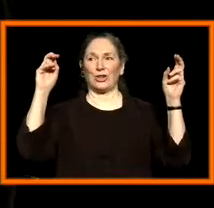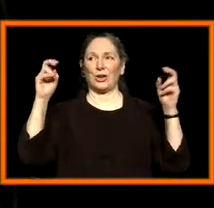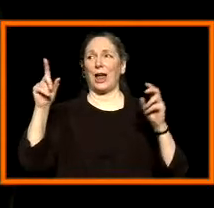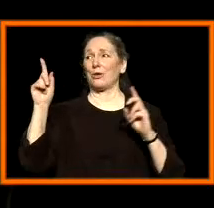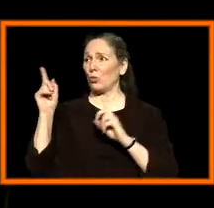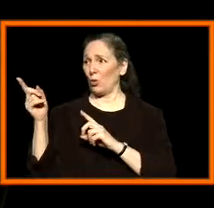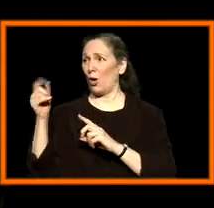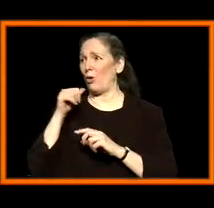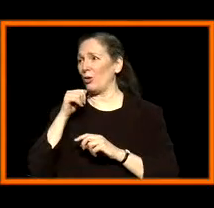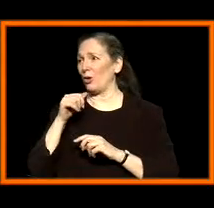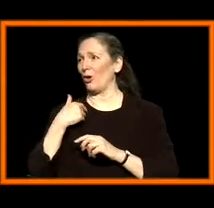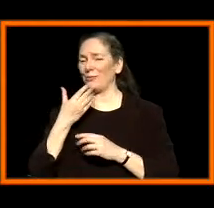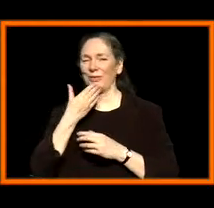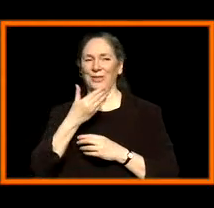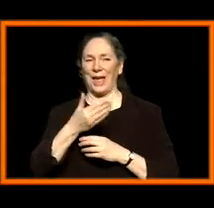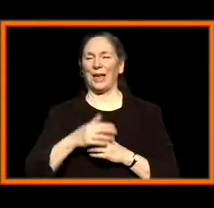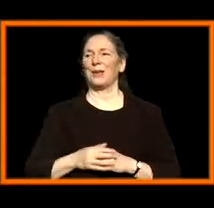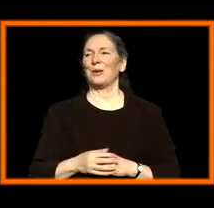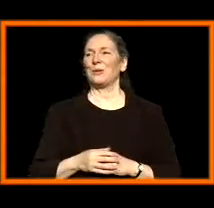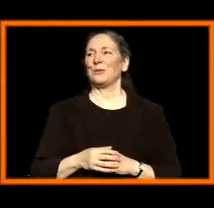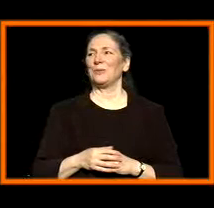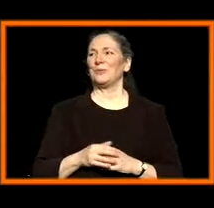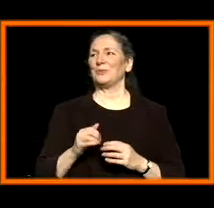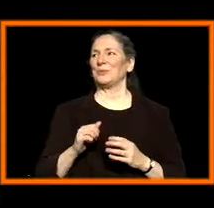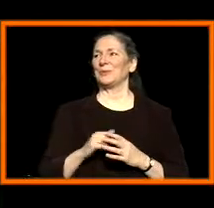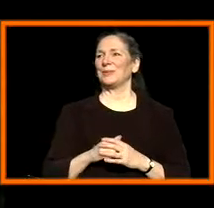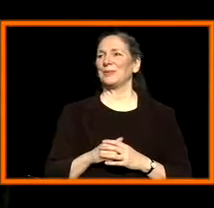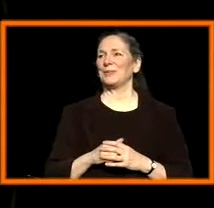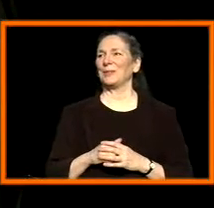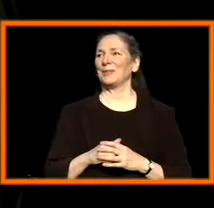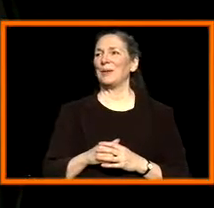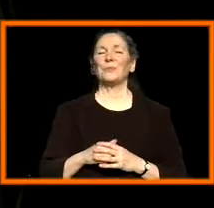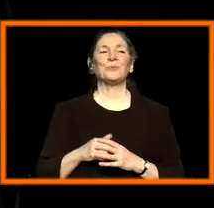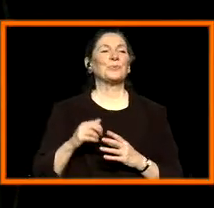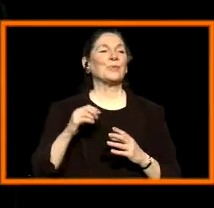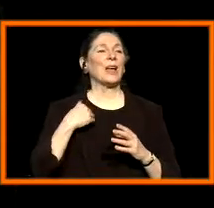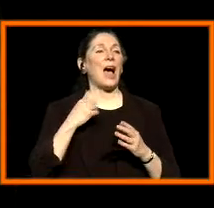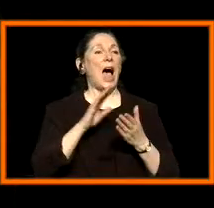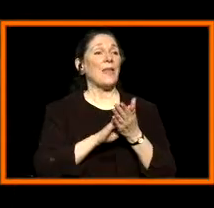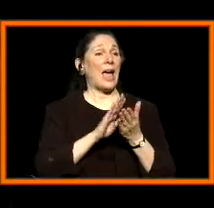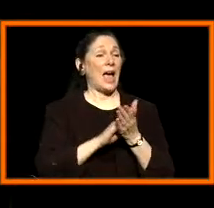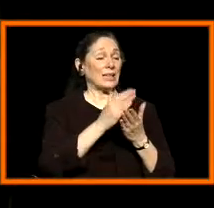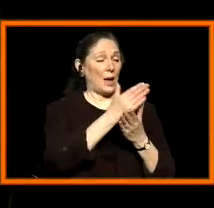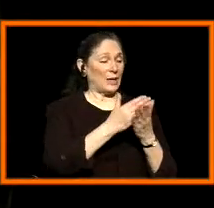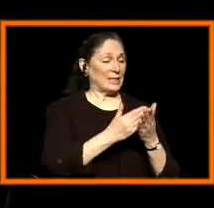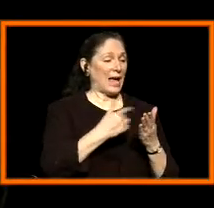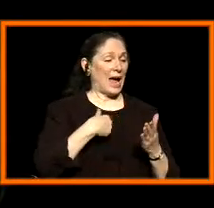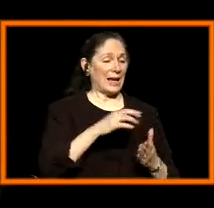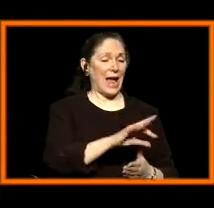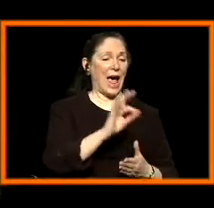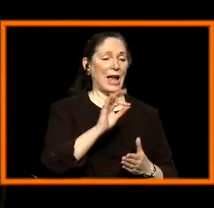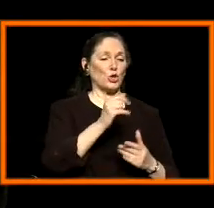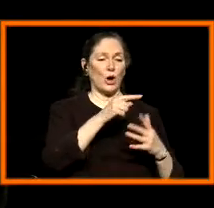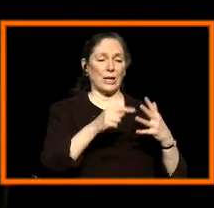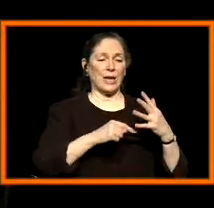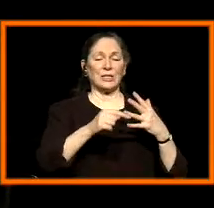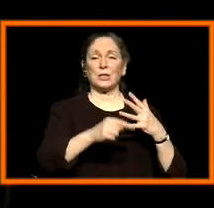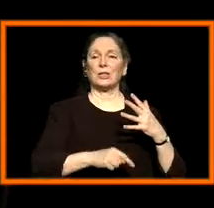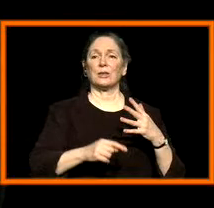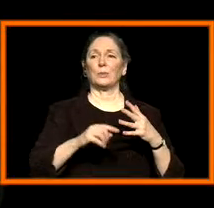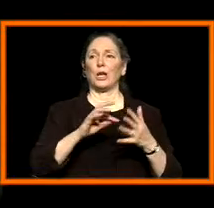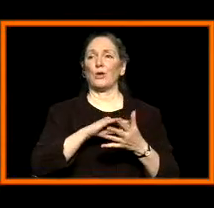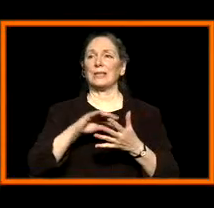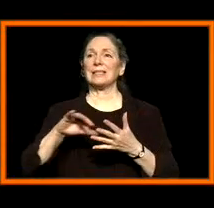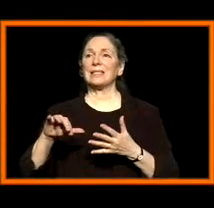Thank you. That's to God be the glory. On the academic side, I chose interdisciplinary